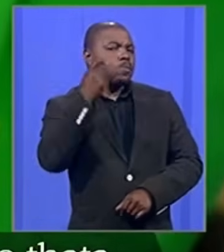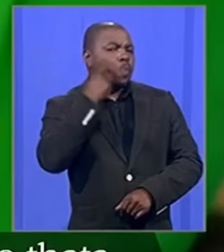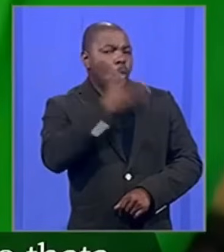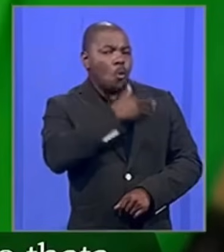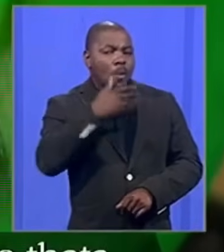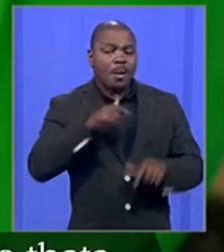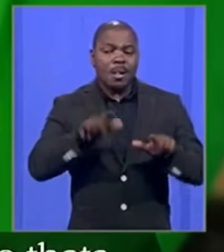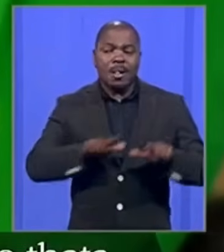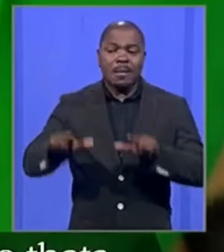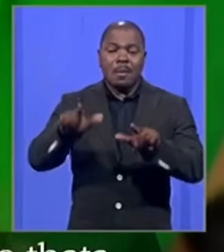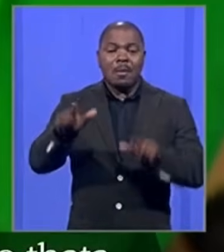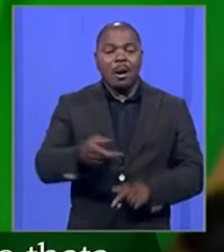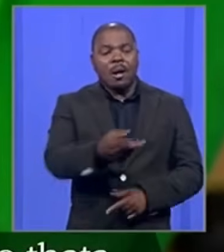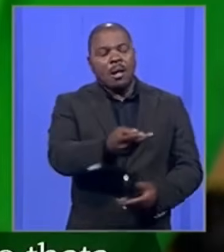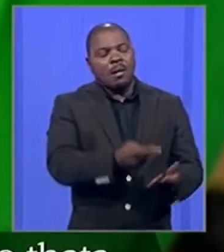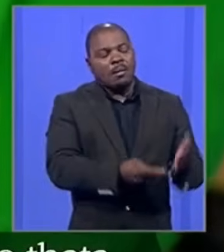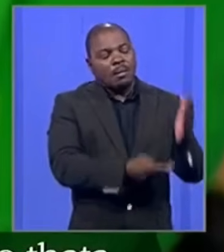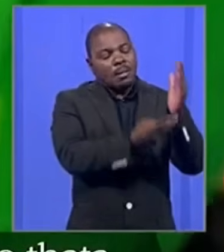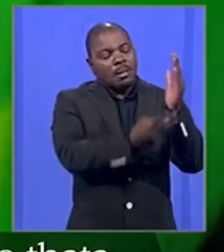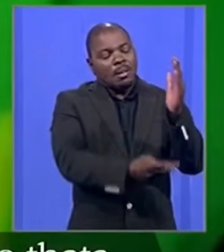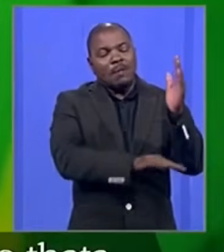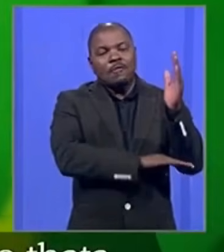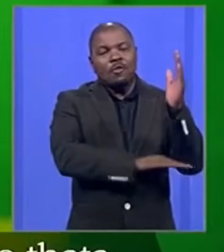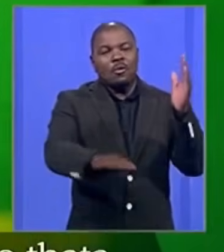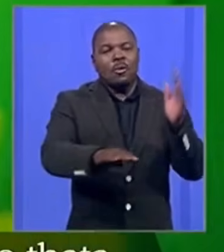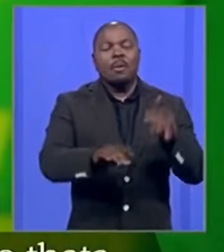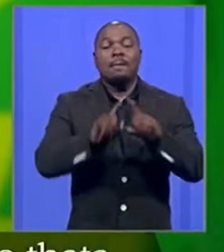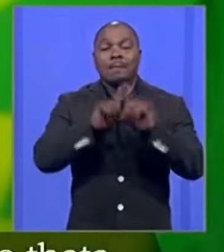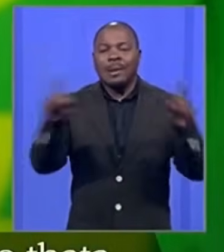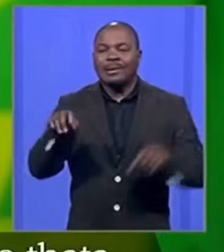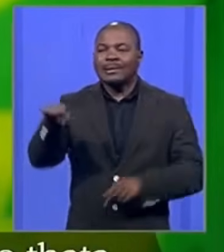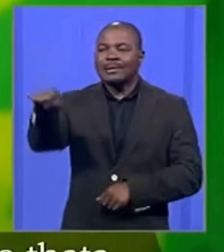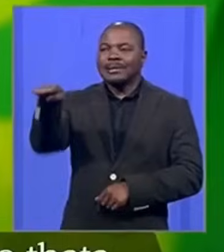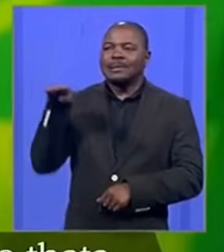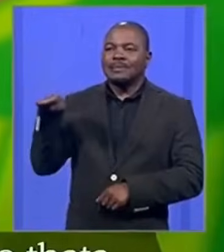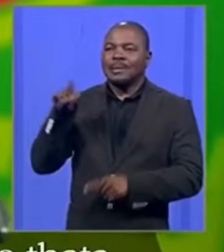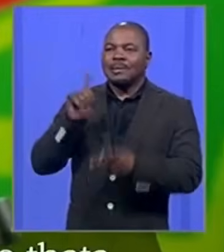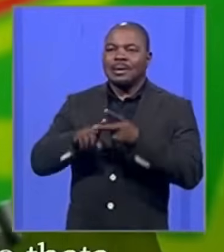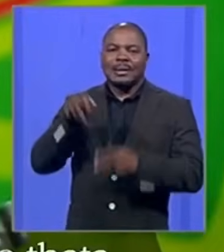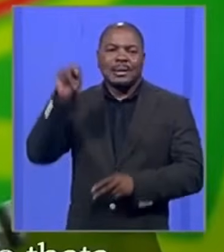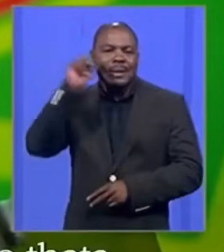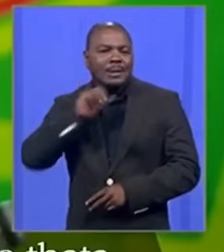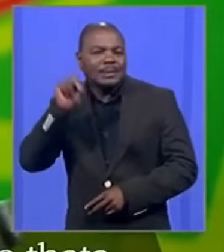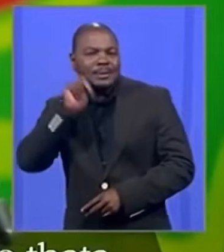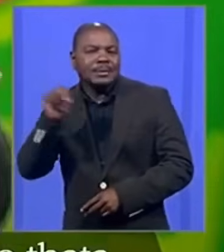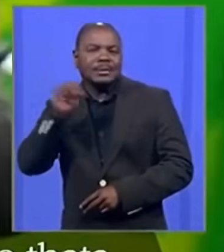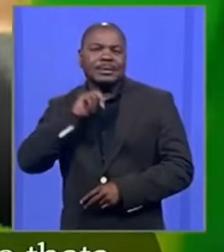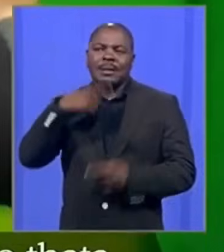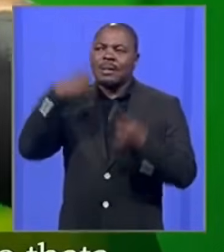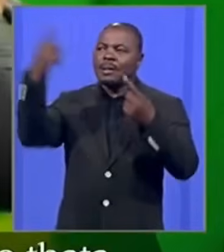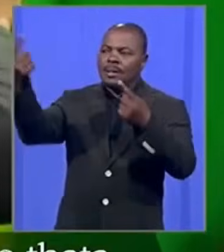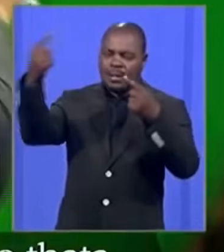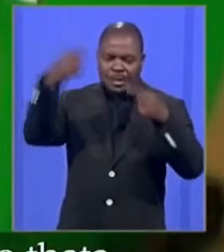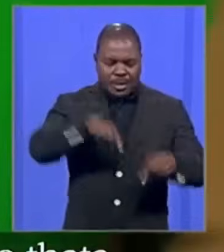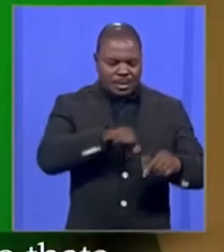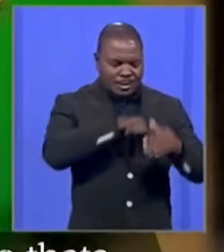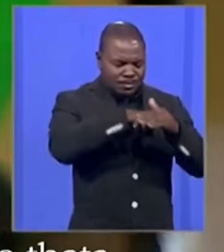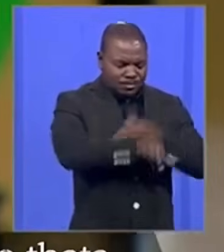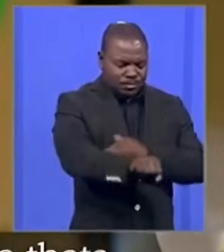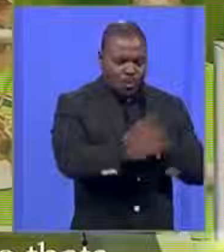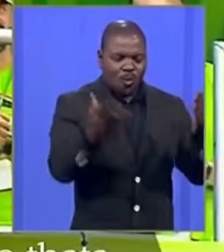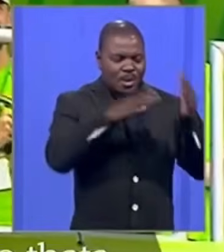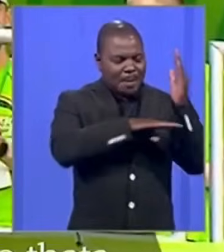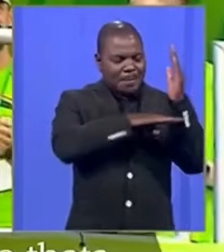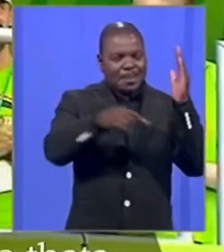Limpopo are sleeping on the floor while Zimbabweans and Nigerians are giving birth on a